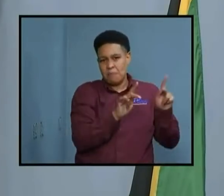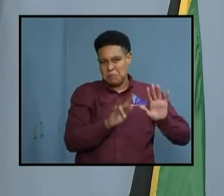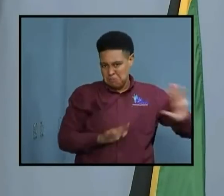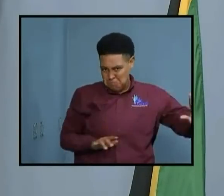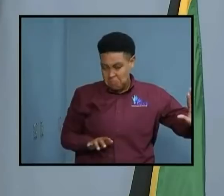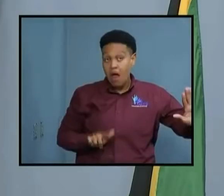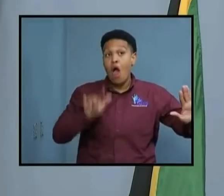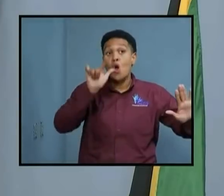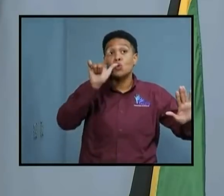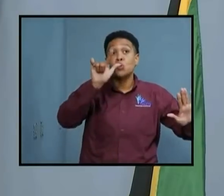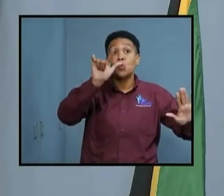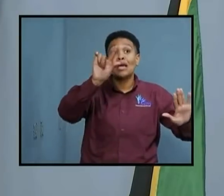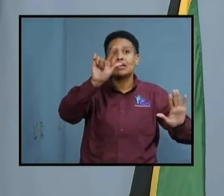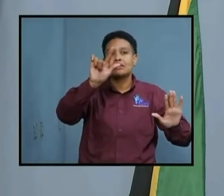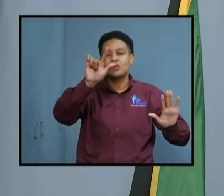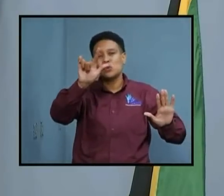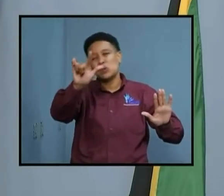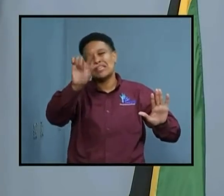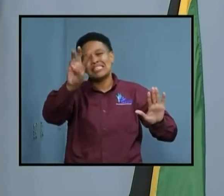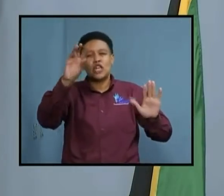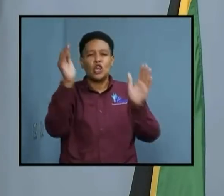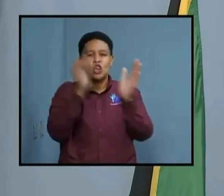are